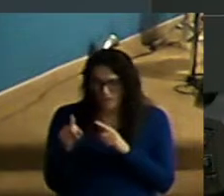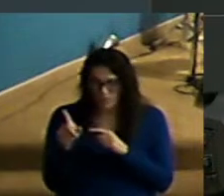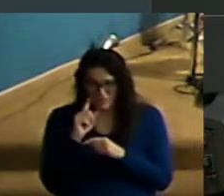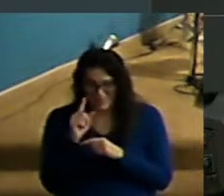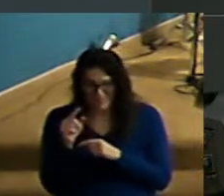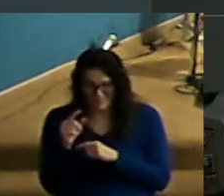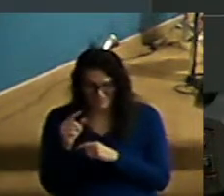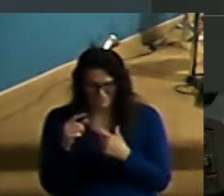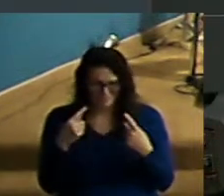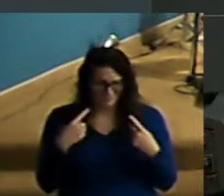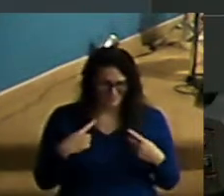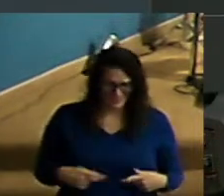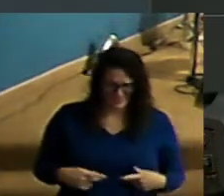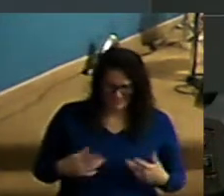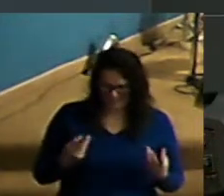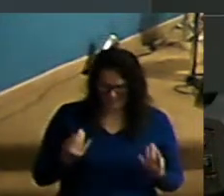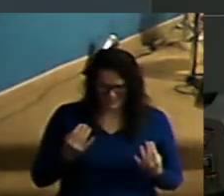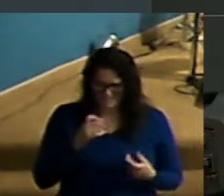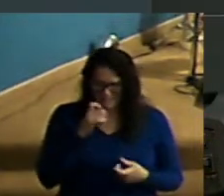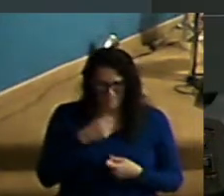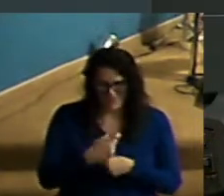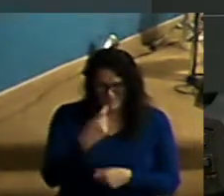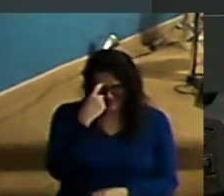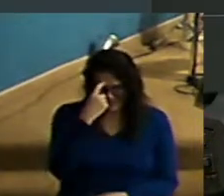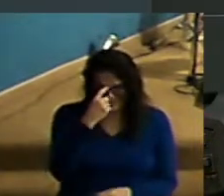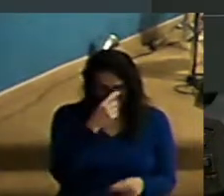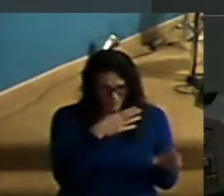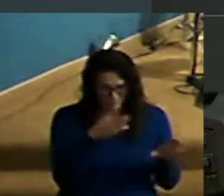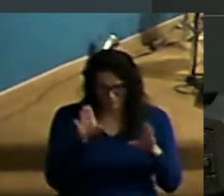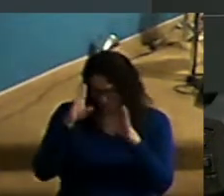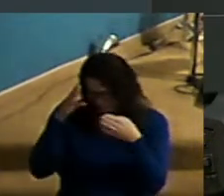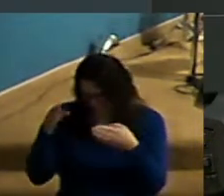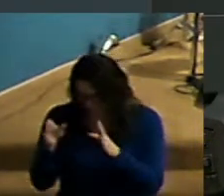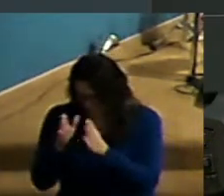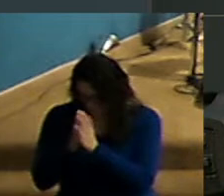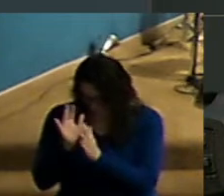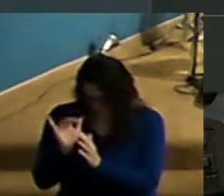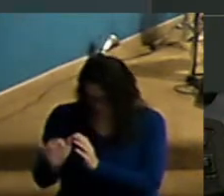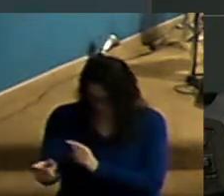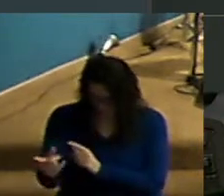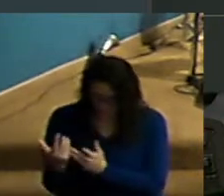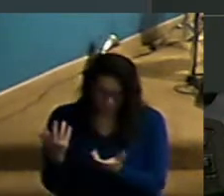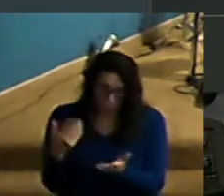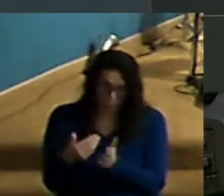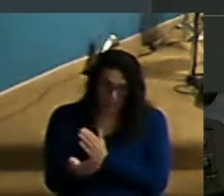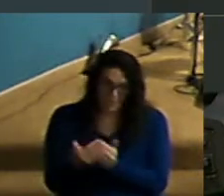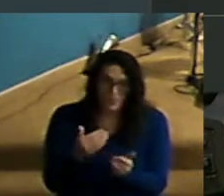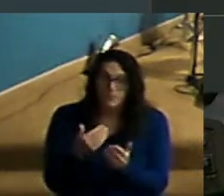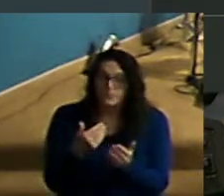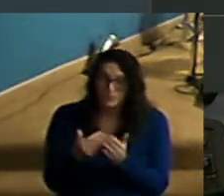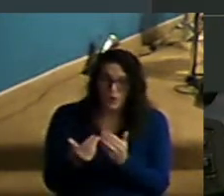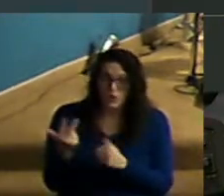physically speaking. So he opens the windows toward Jerusalem. Three